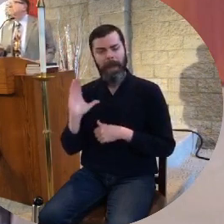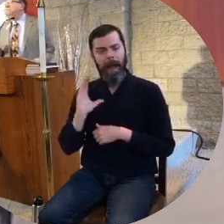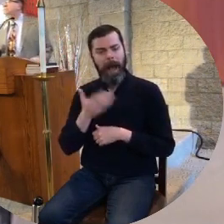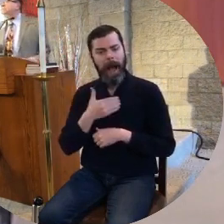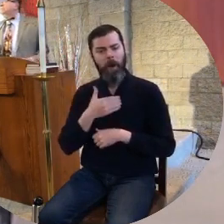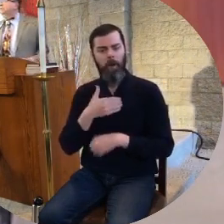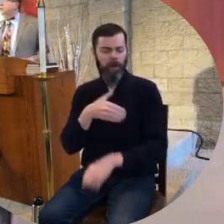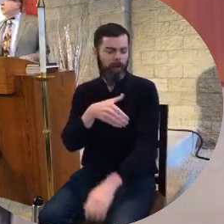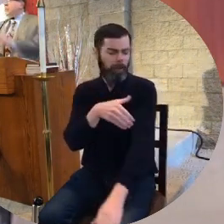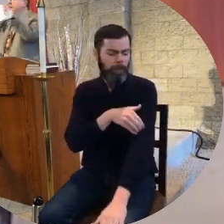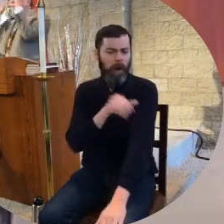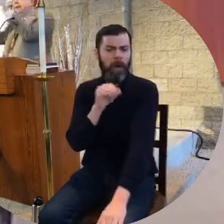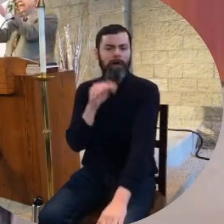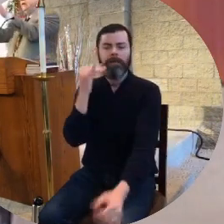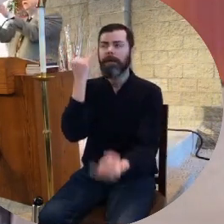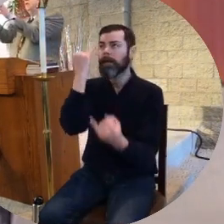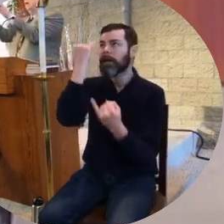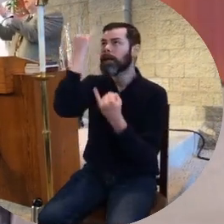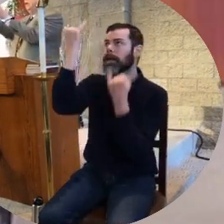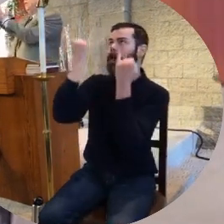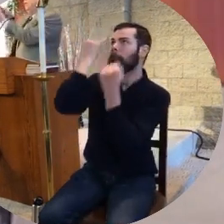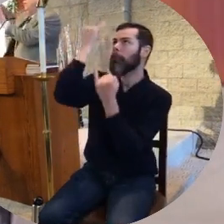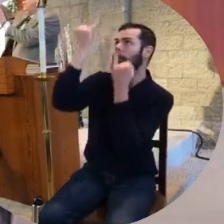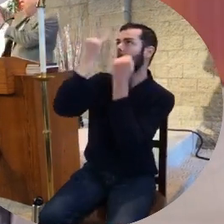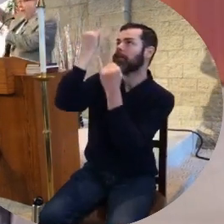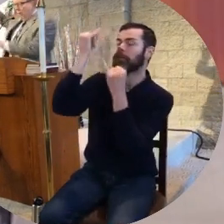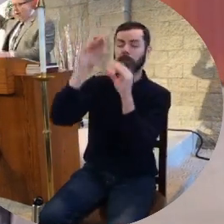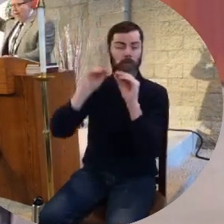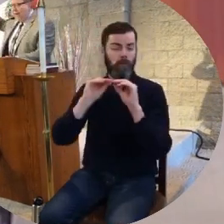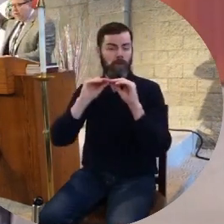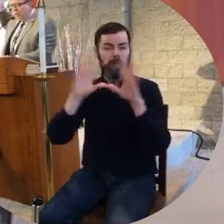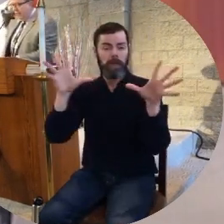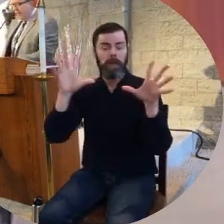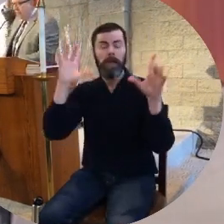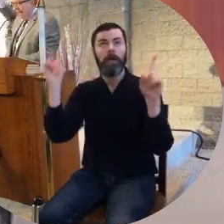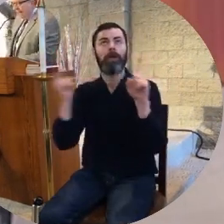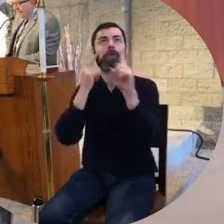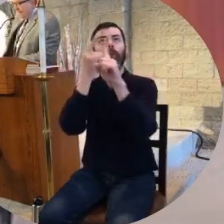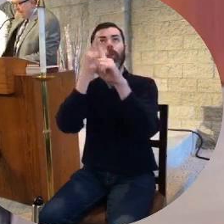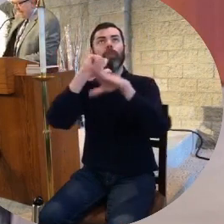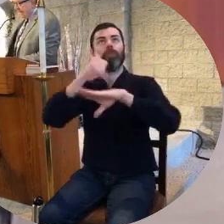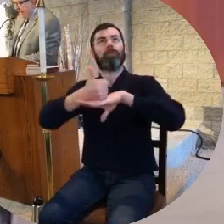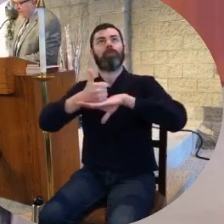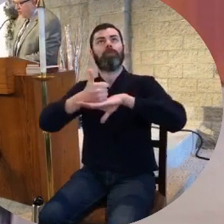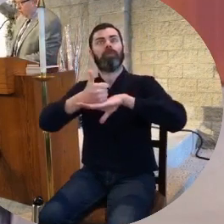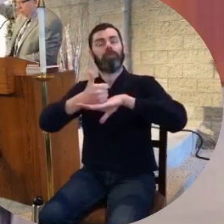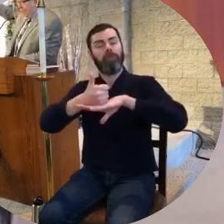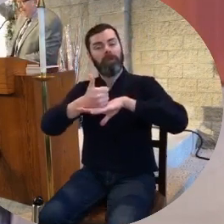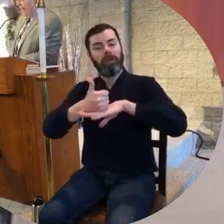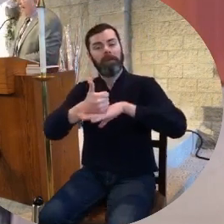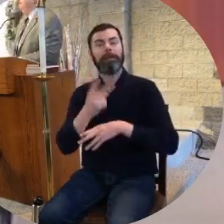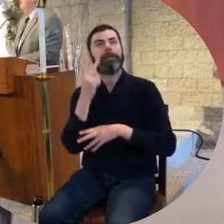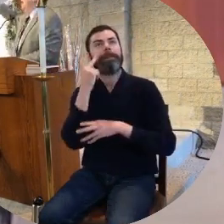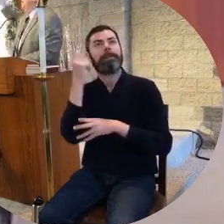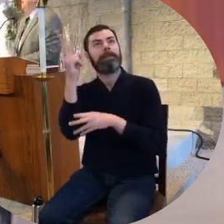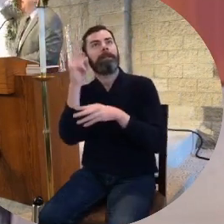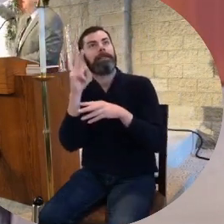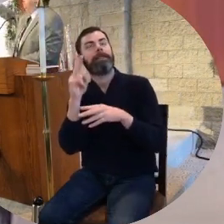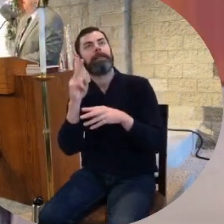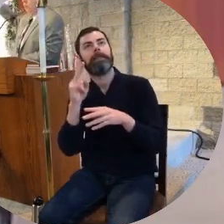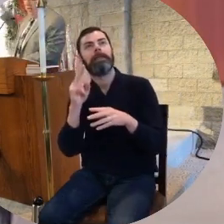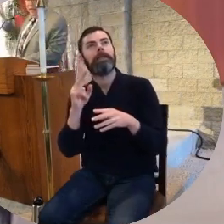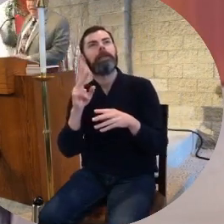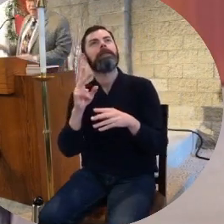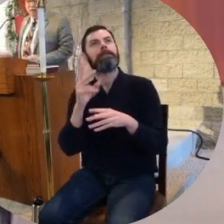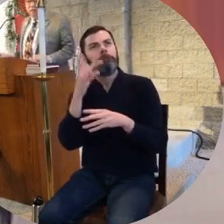imagination. To become clear about what we want our life to be and to see it and to hold it and not get caught